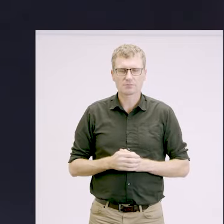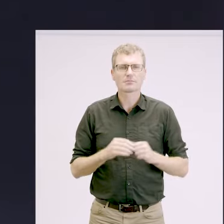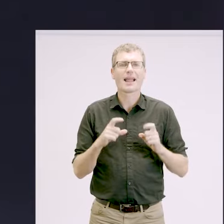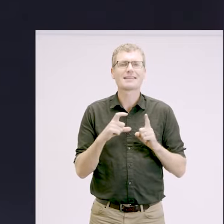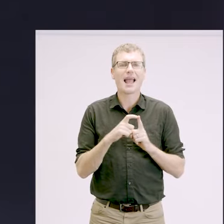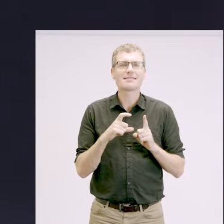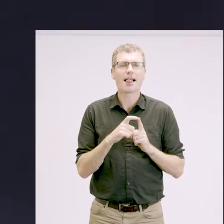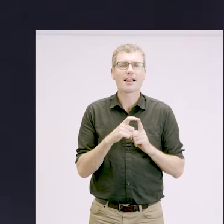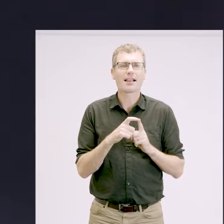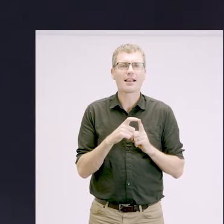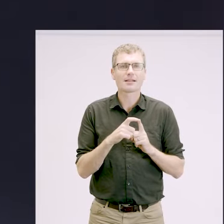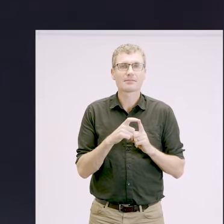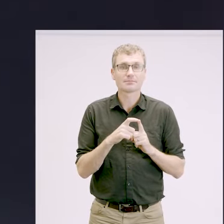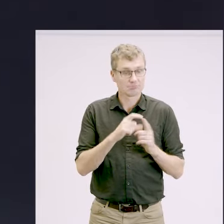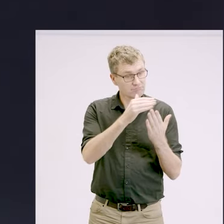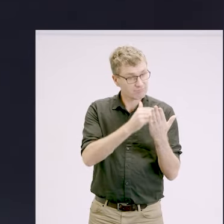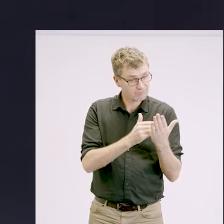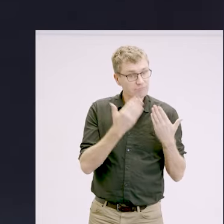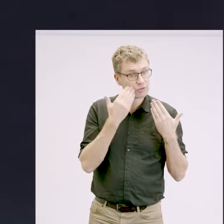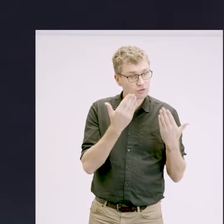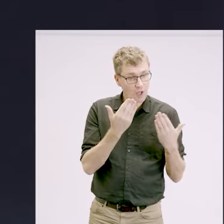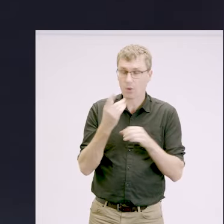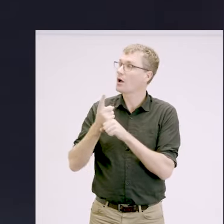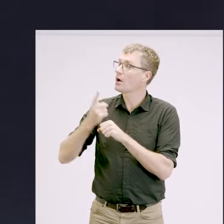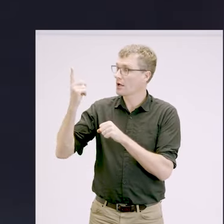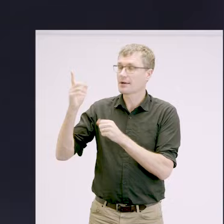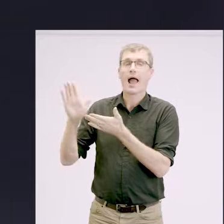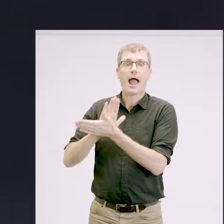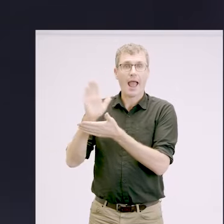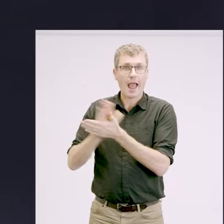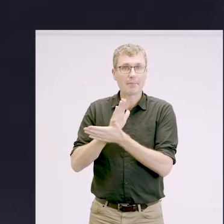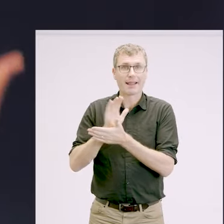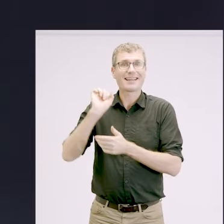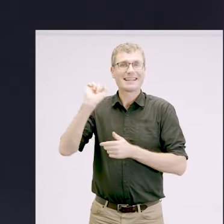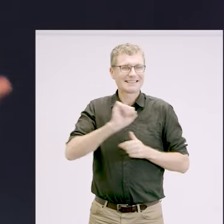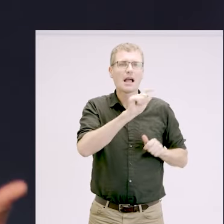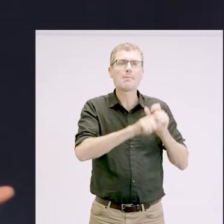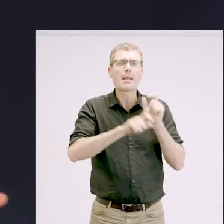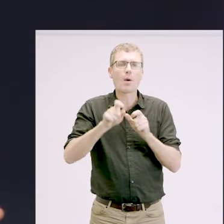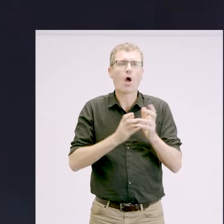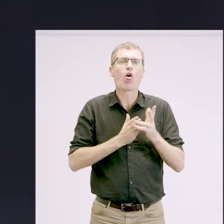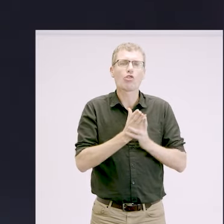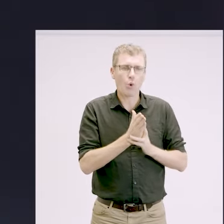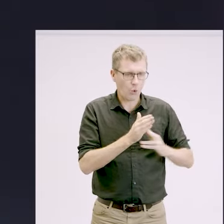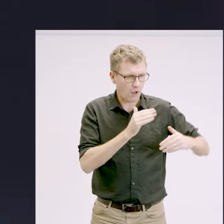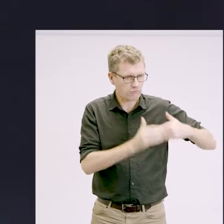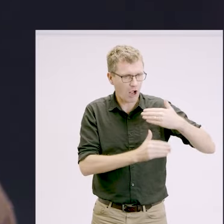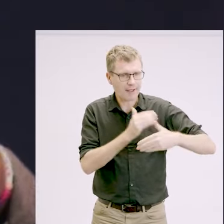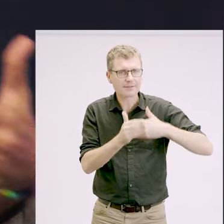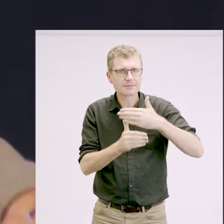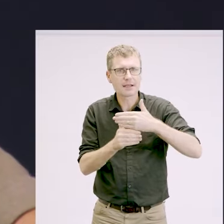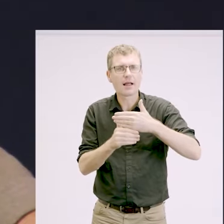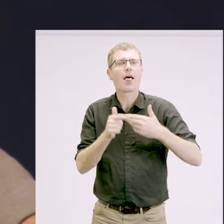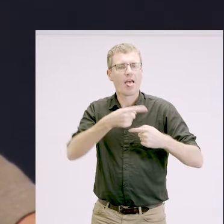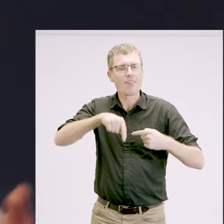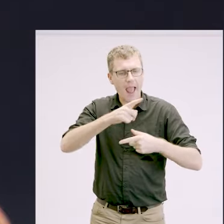I think one of the premises of the book of Daniel is that God is willing to do that. God is going to lead his people through whatever process